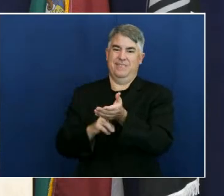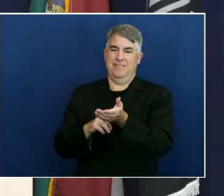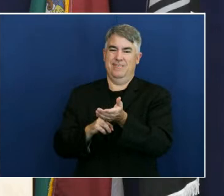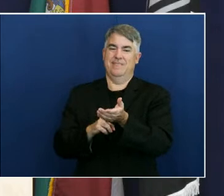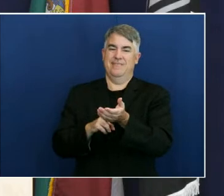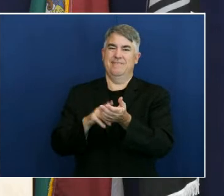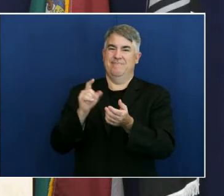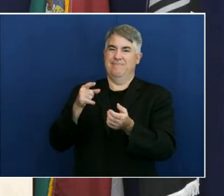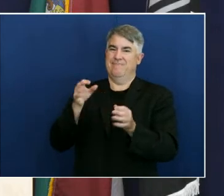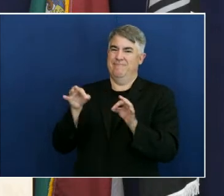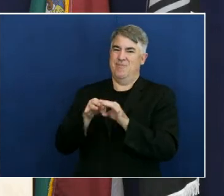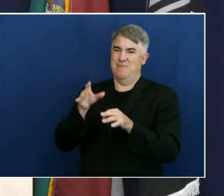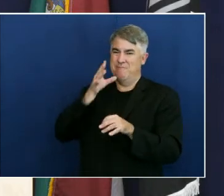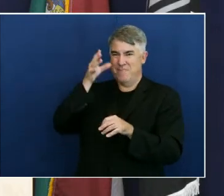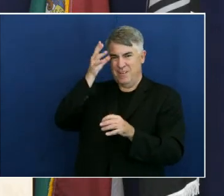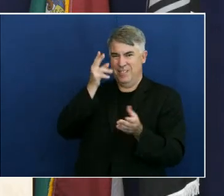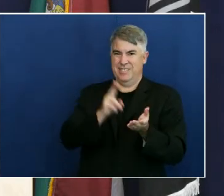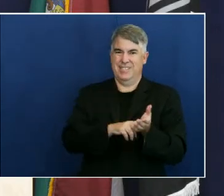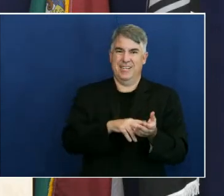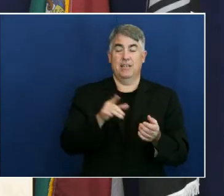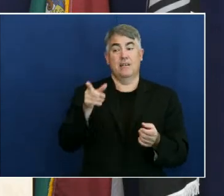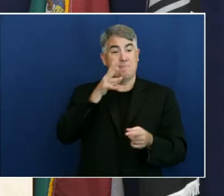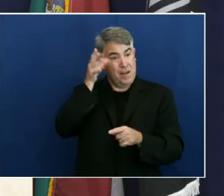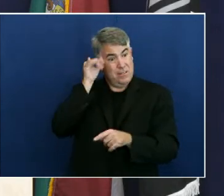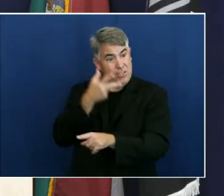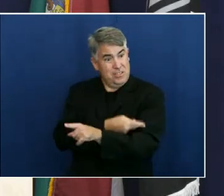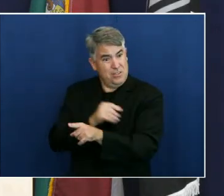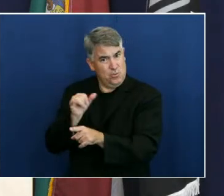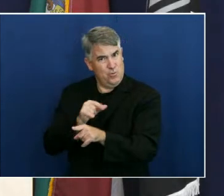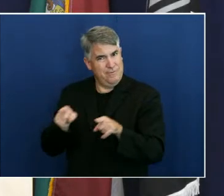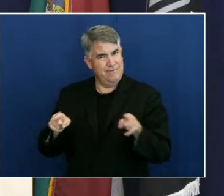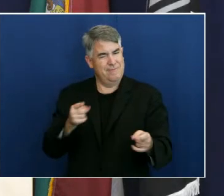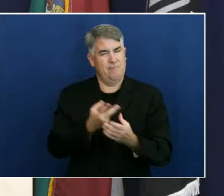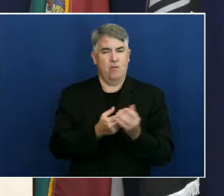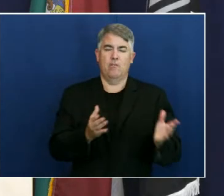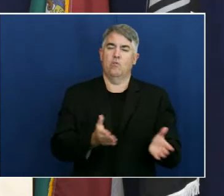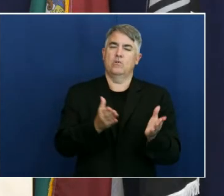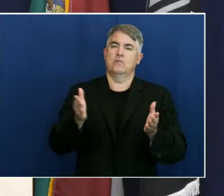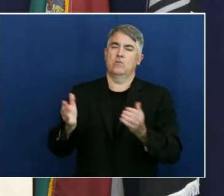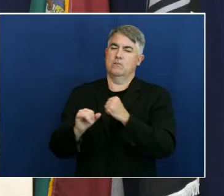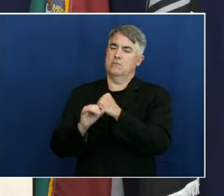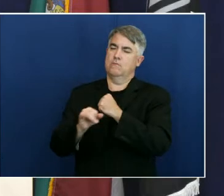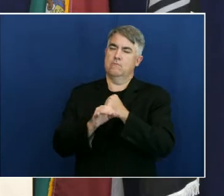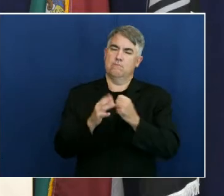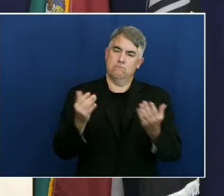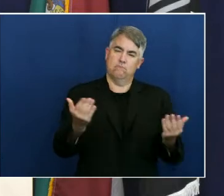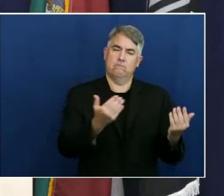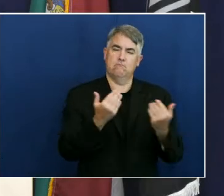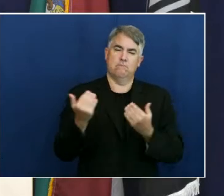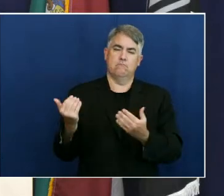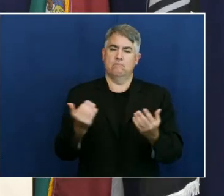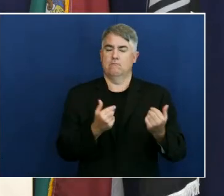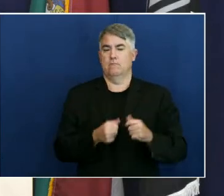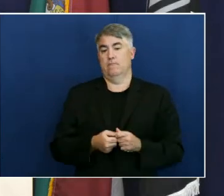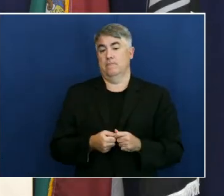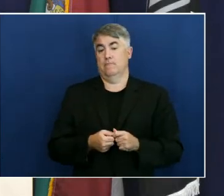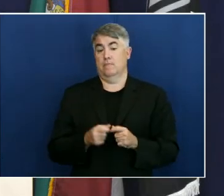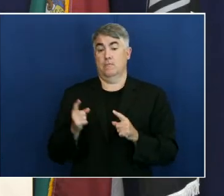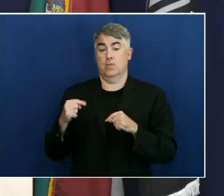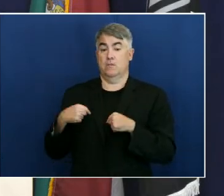vaccinated and why that is important. We have been doing a lot of work really targeting that kind of 18 to